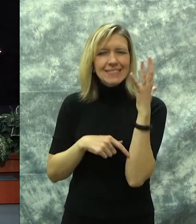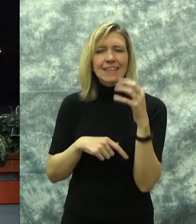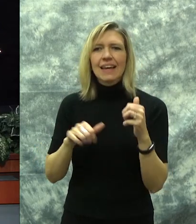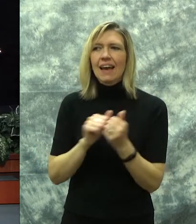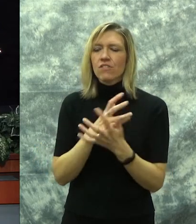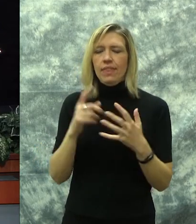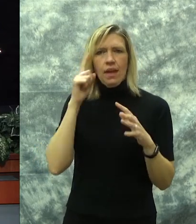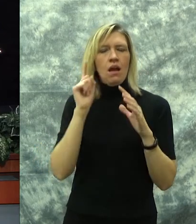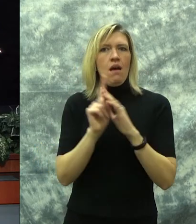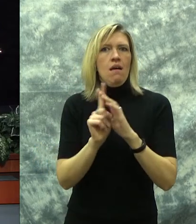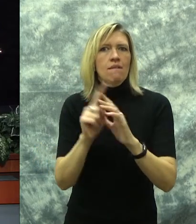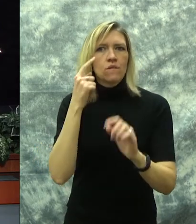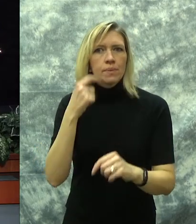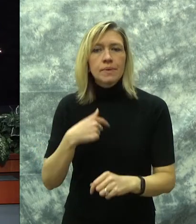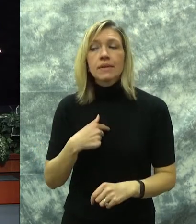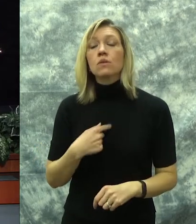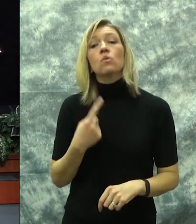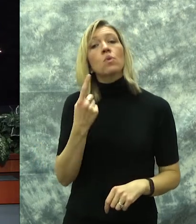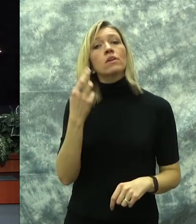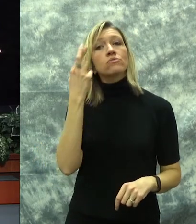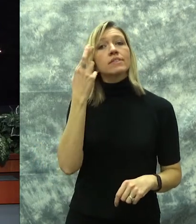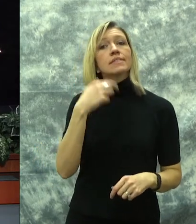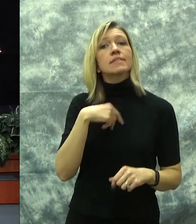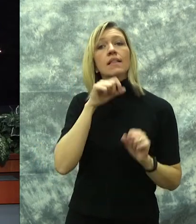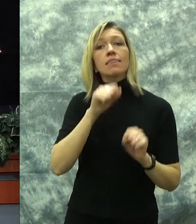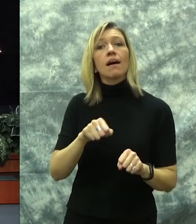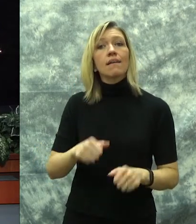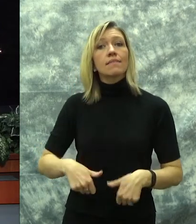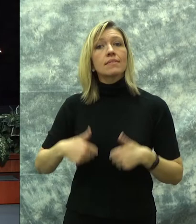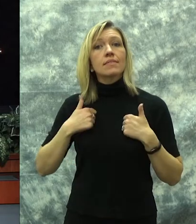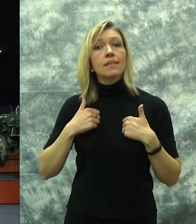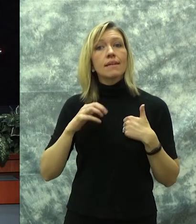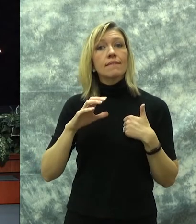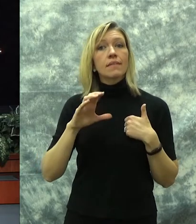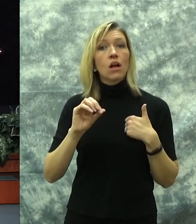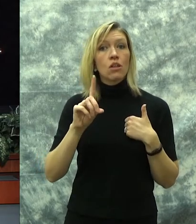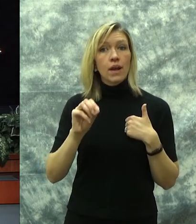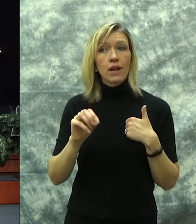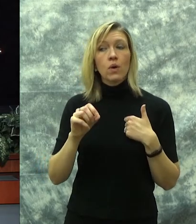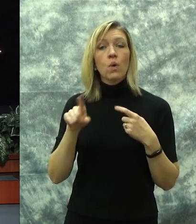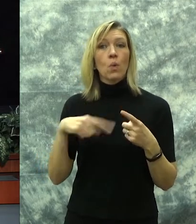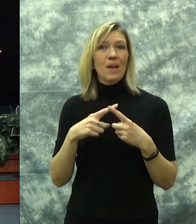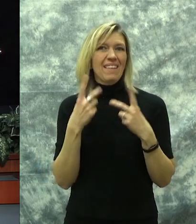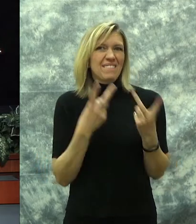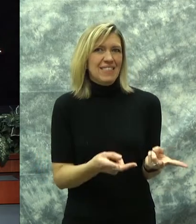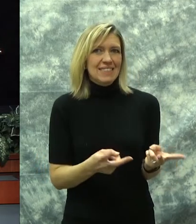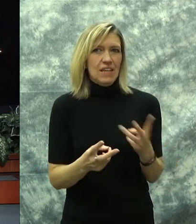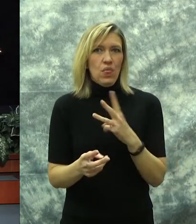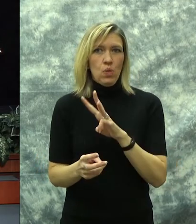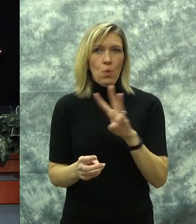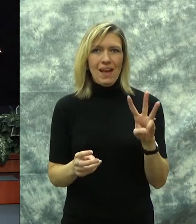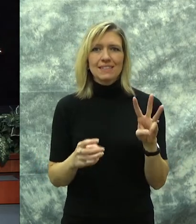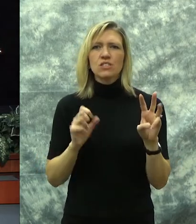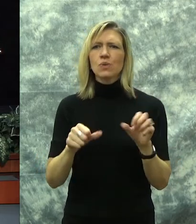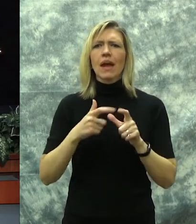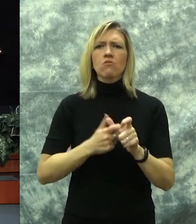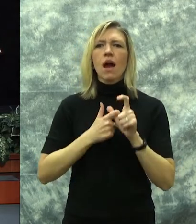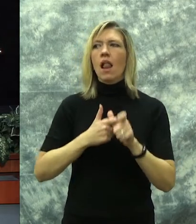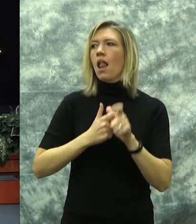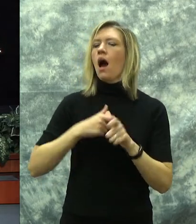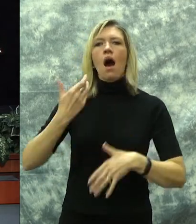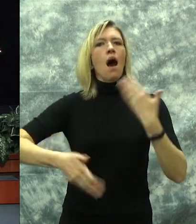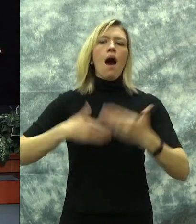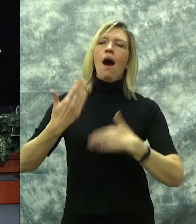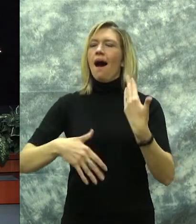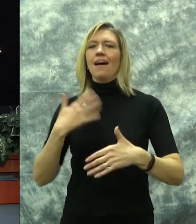Colorado is that when you go to the West Coast, you can run like 8 miles. So here I'm like a brisk waddle, huffing and puffing. There I'm like